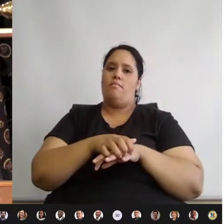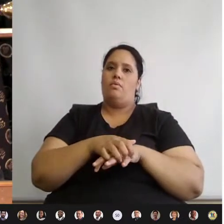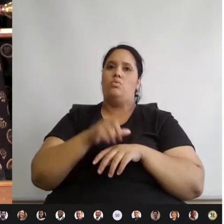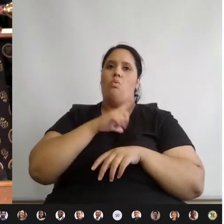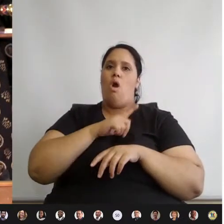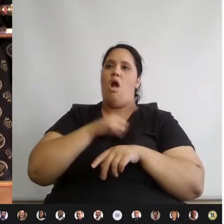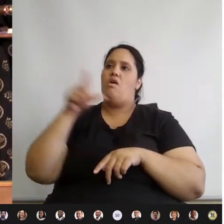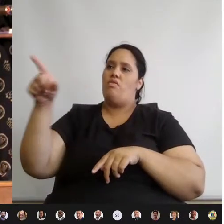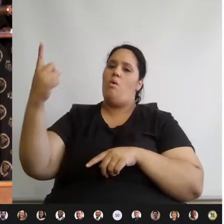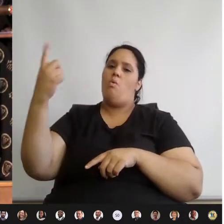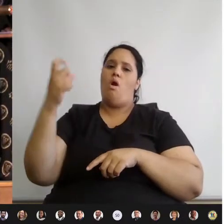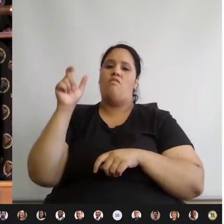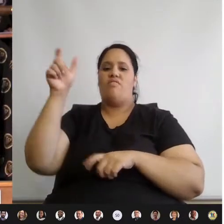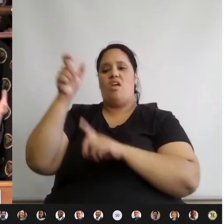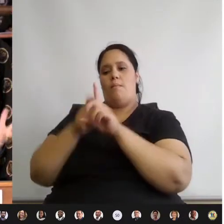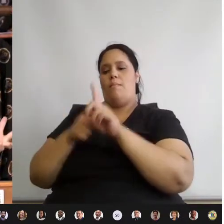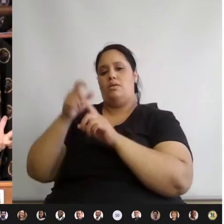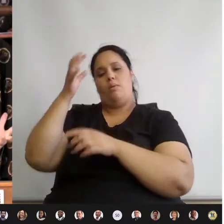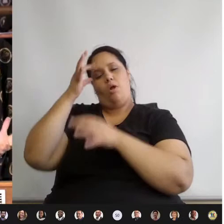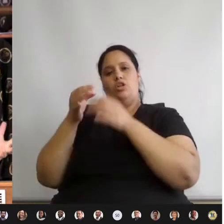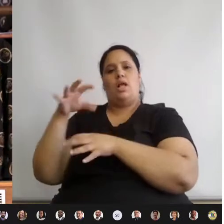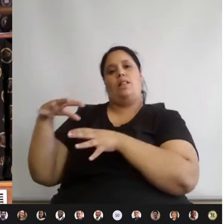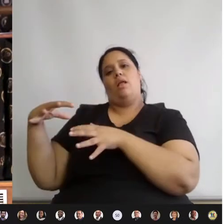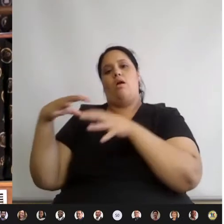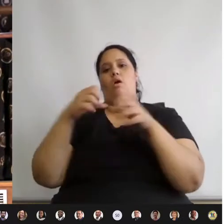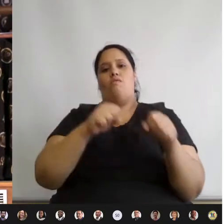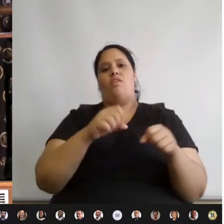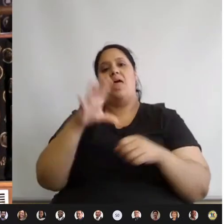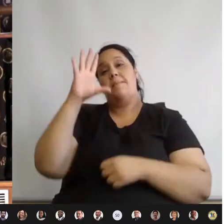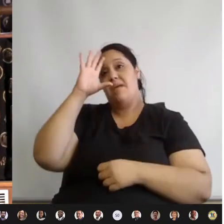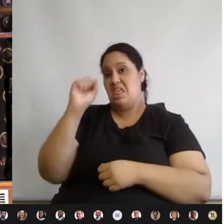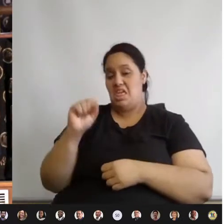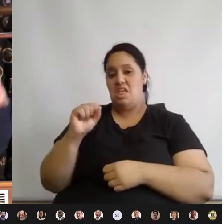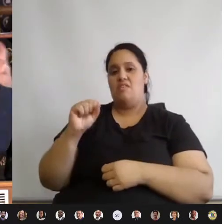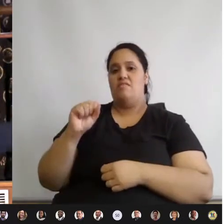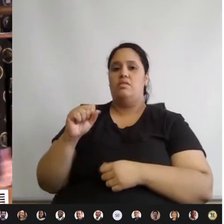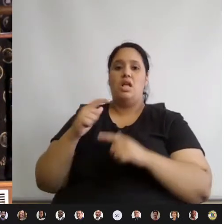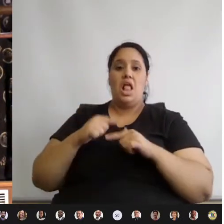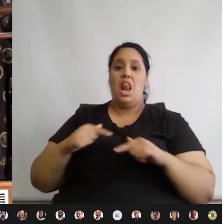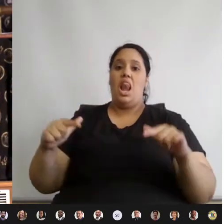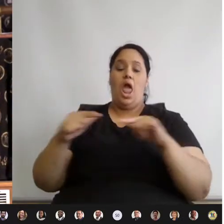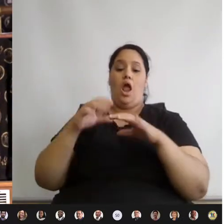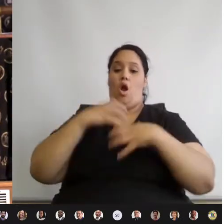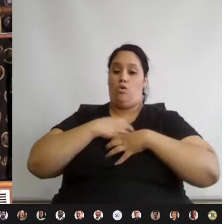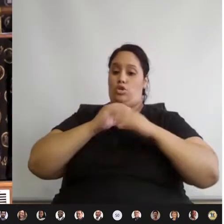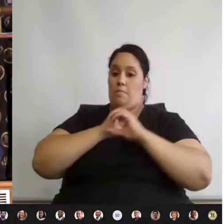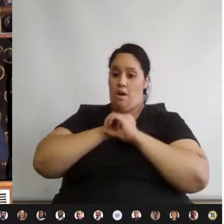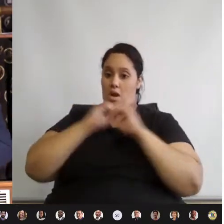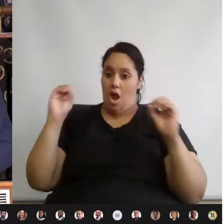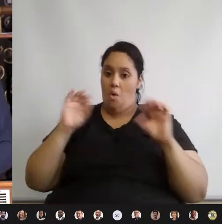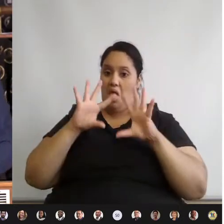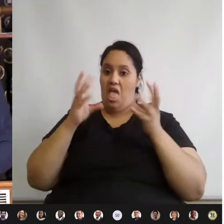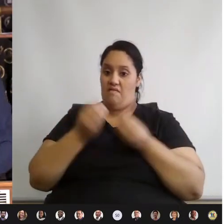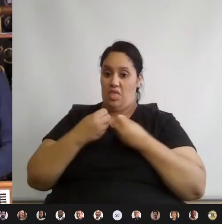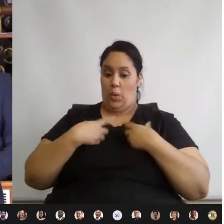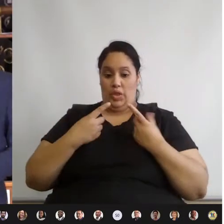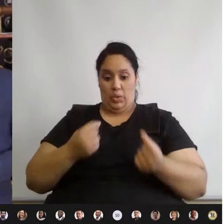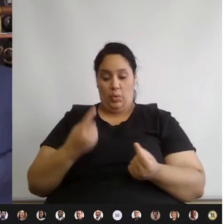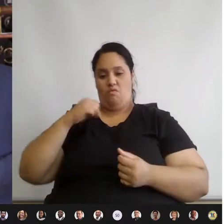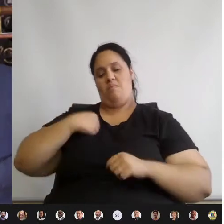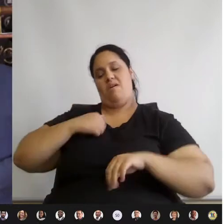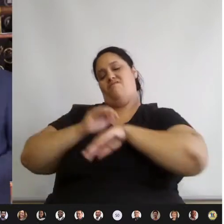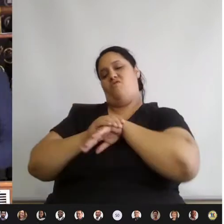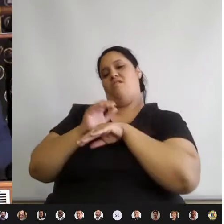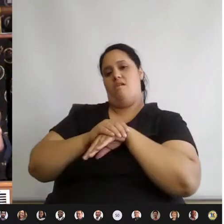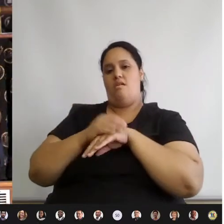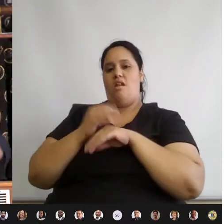one of their politicians, what they believe in actually, no land ownership, and everything we do is for our friends and